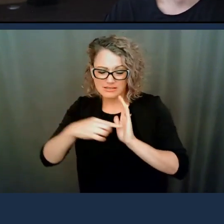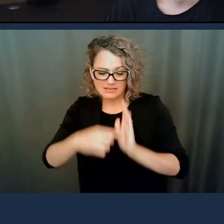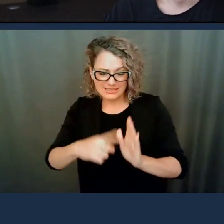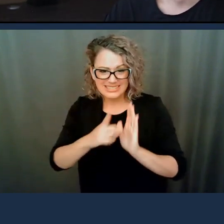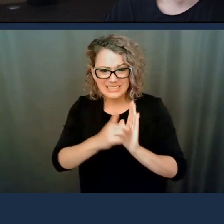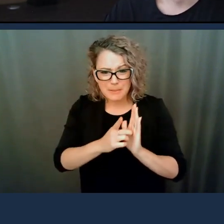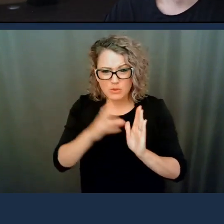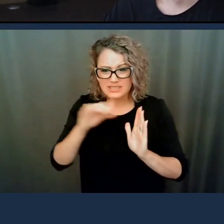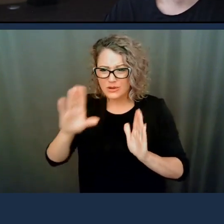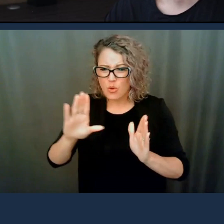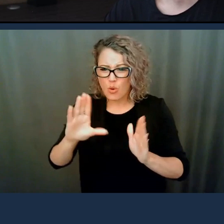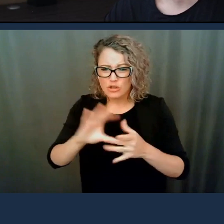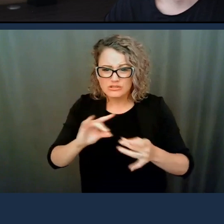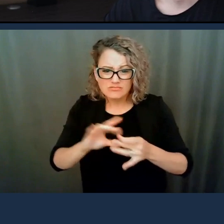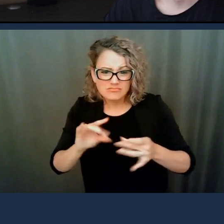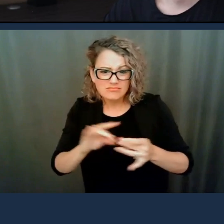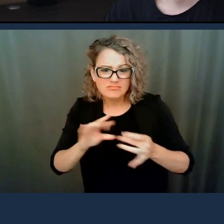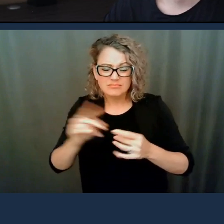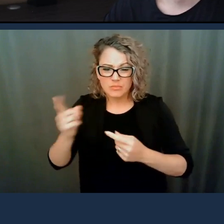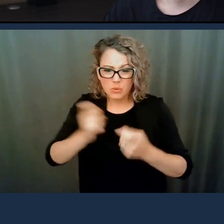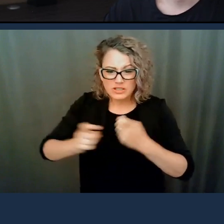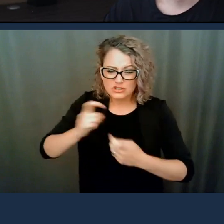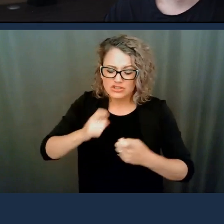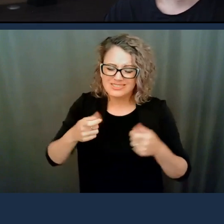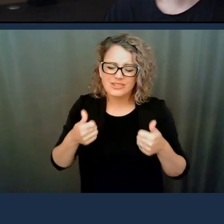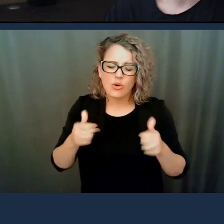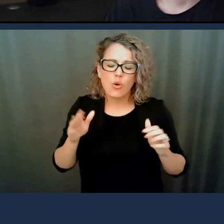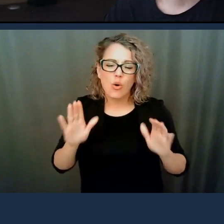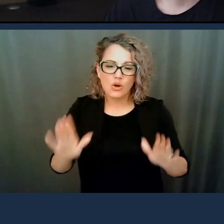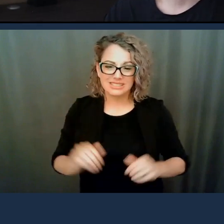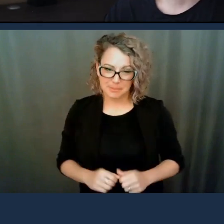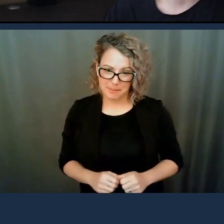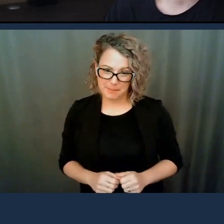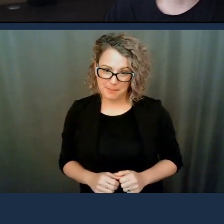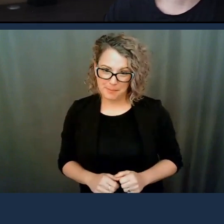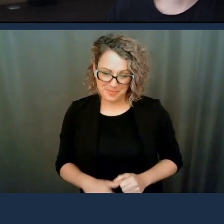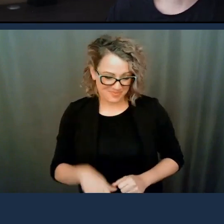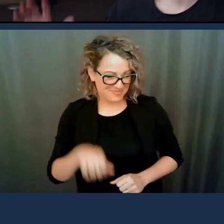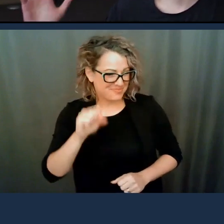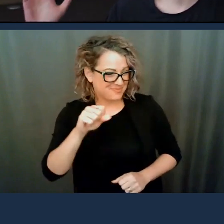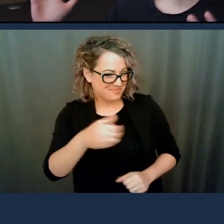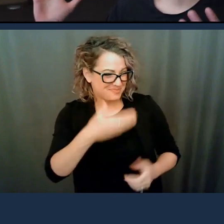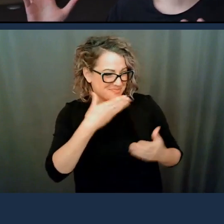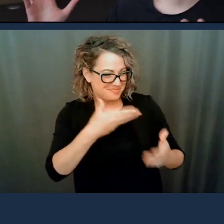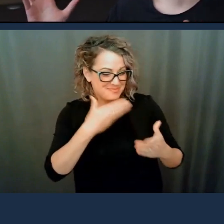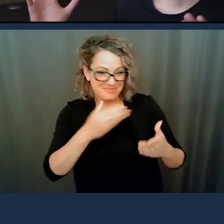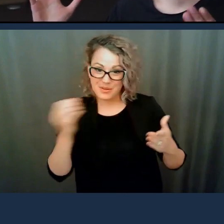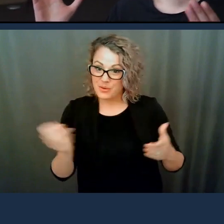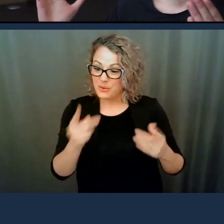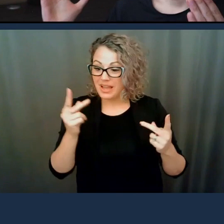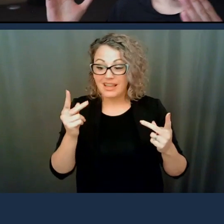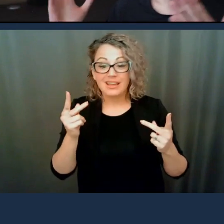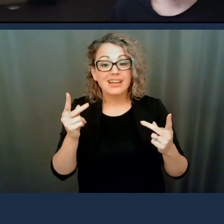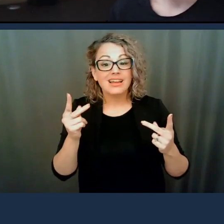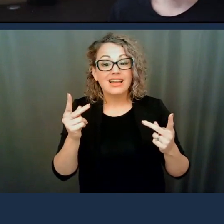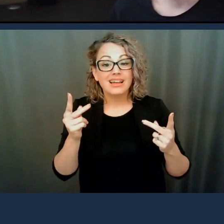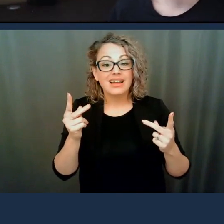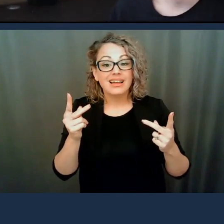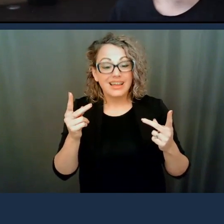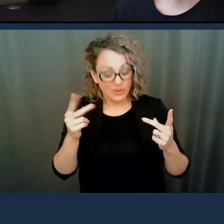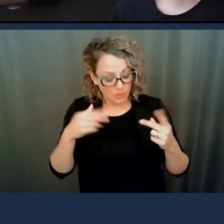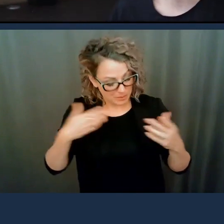the comments, all the questions. So awesome. Yes, absolutely. Thank you. Well, all right, we will be here next